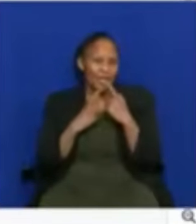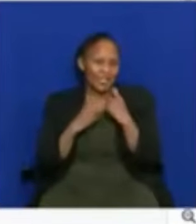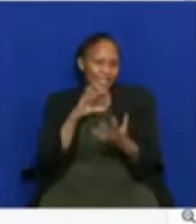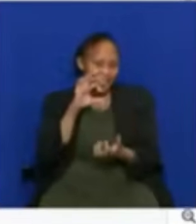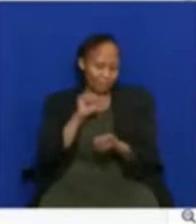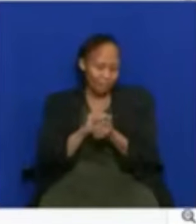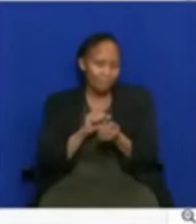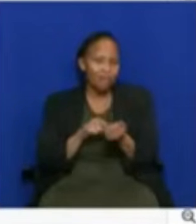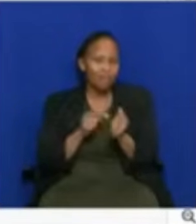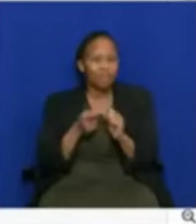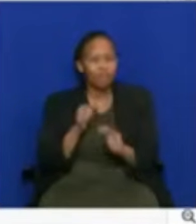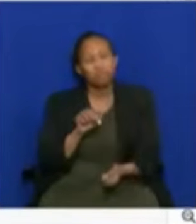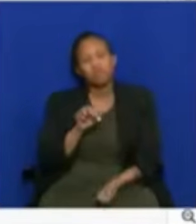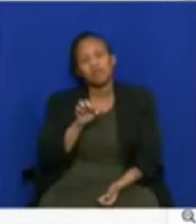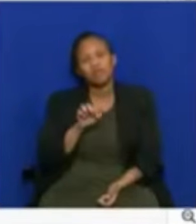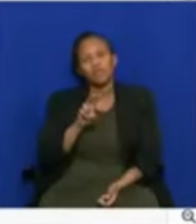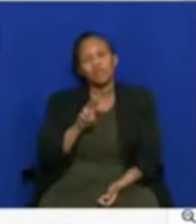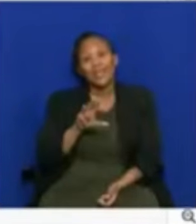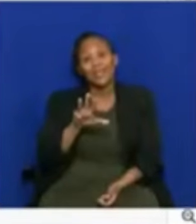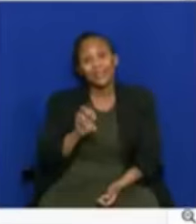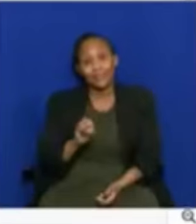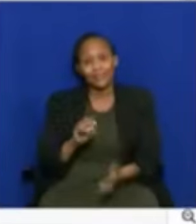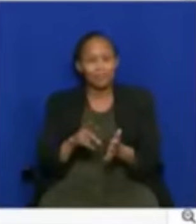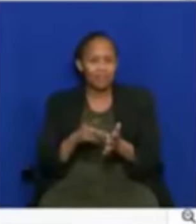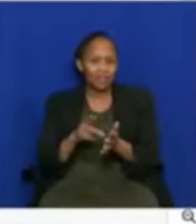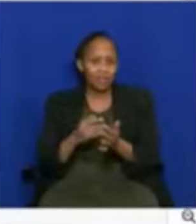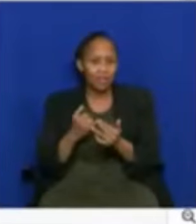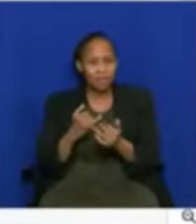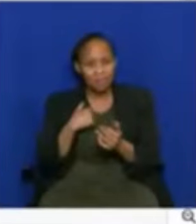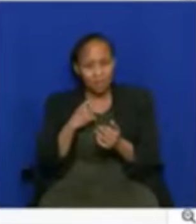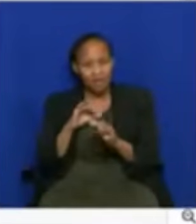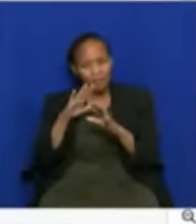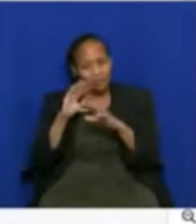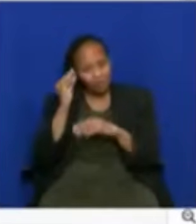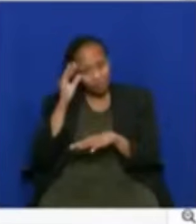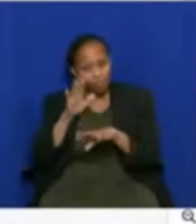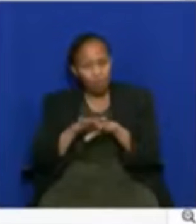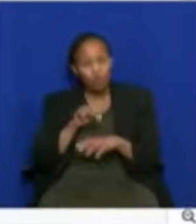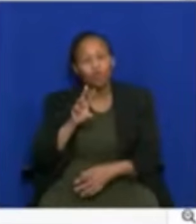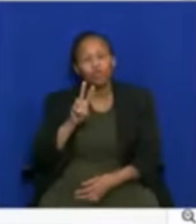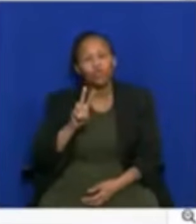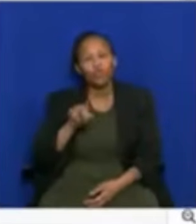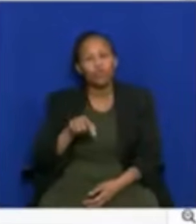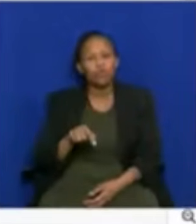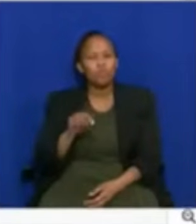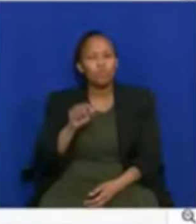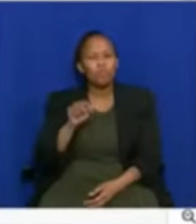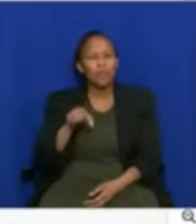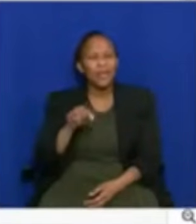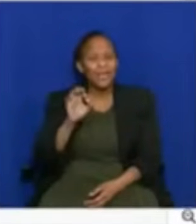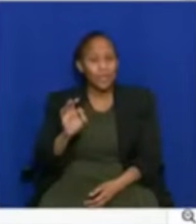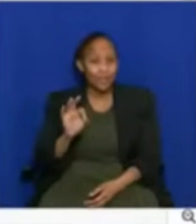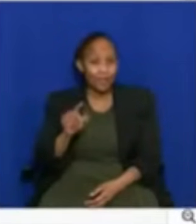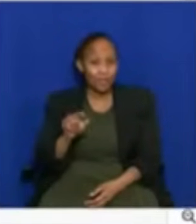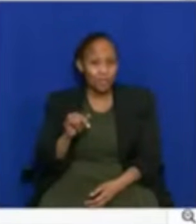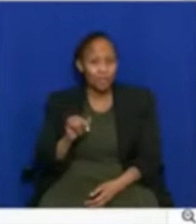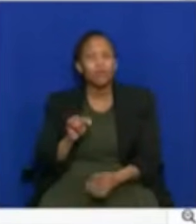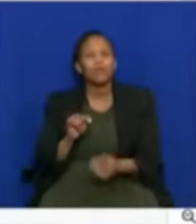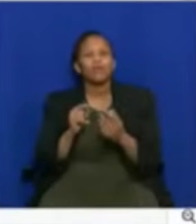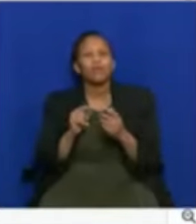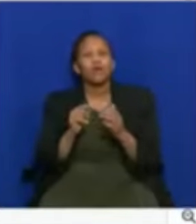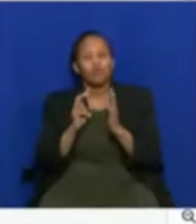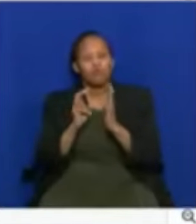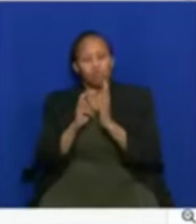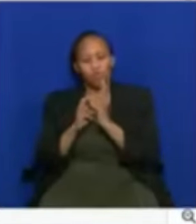But I'm interested for our purposes at paragraph 3.3. As part of the protocols to address service complaints, an affidavit is